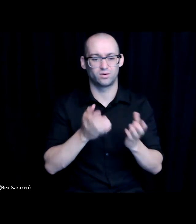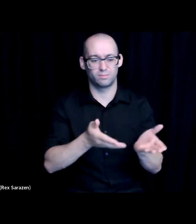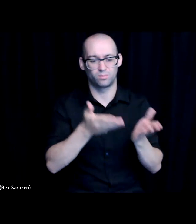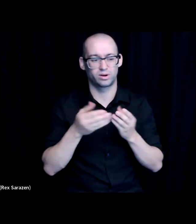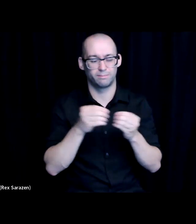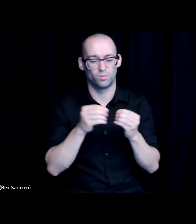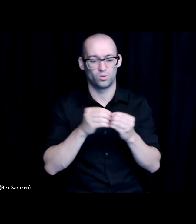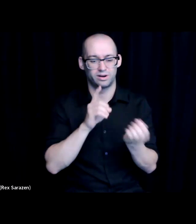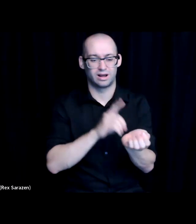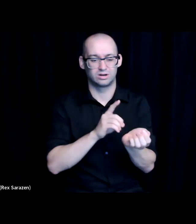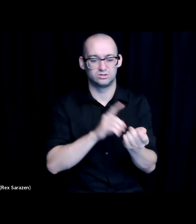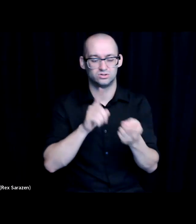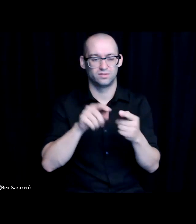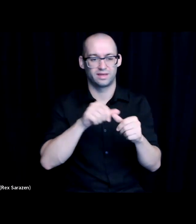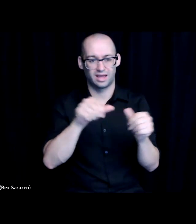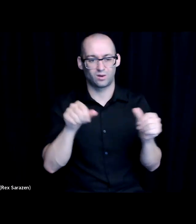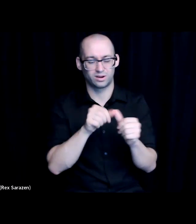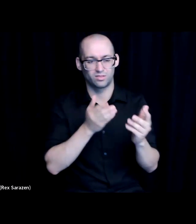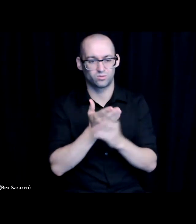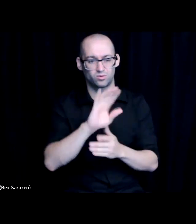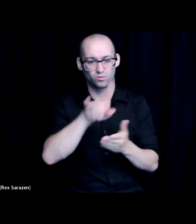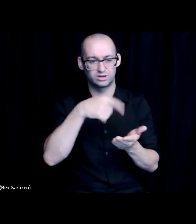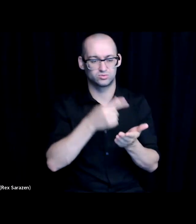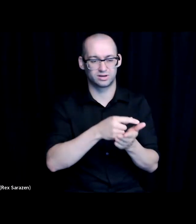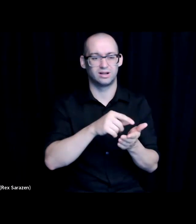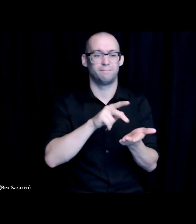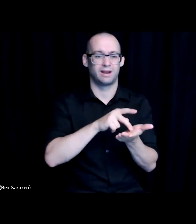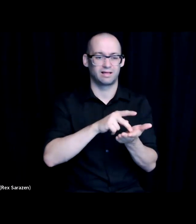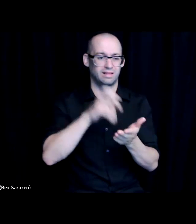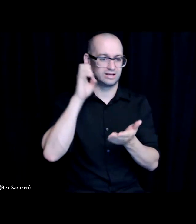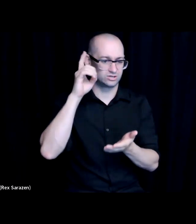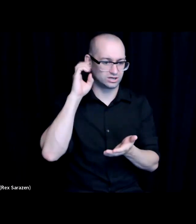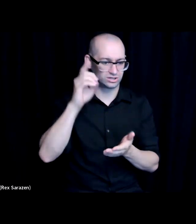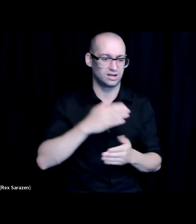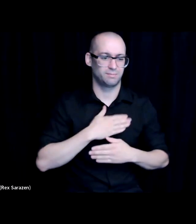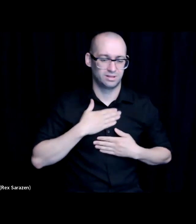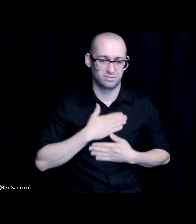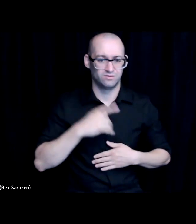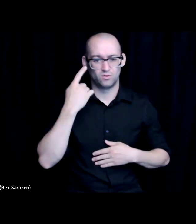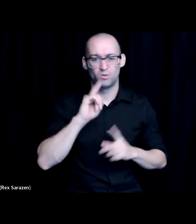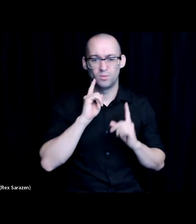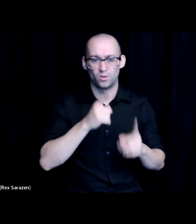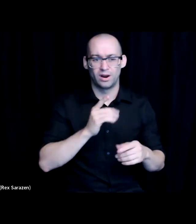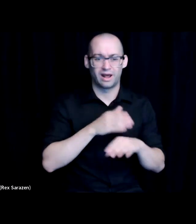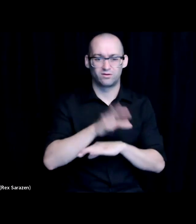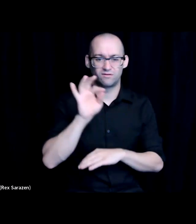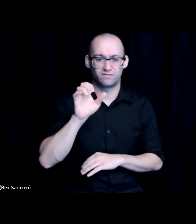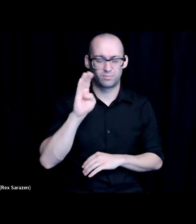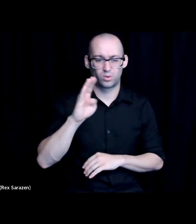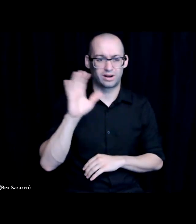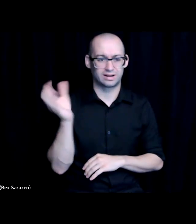the area through graduate medical education. I'm really pleased to report that as of February, we received accreditation for a